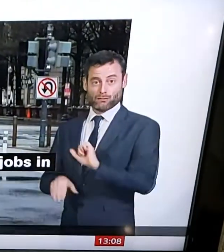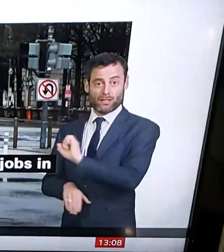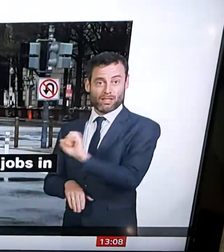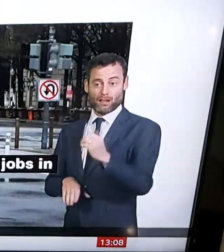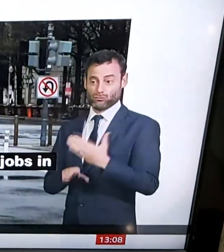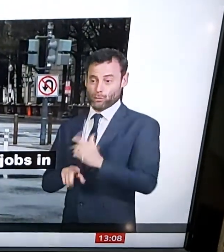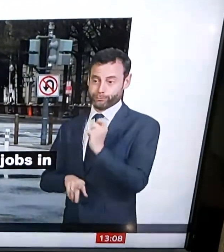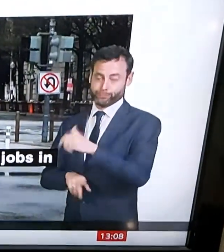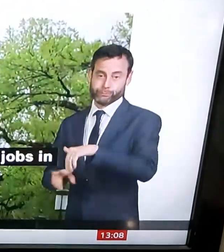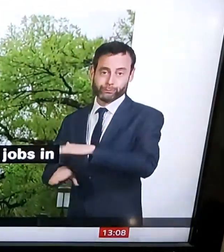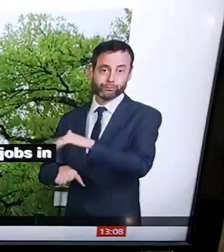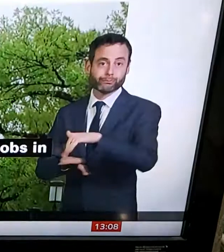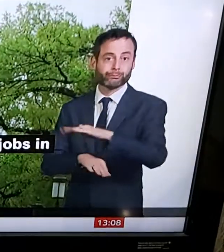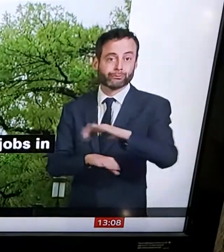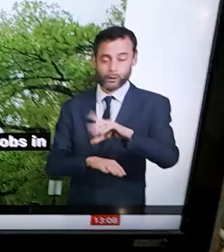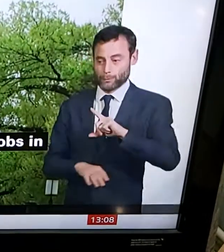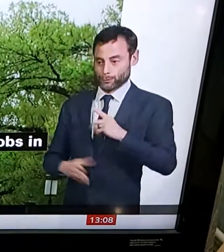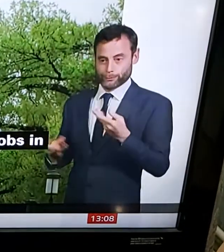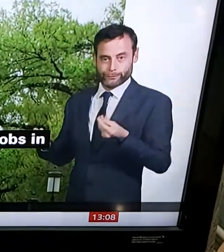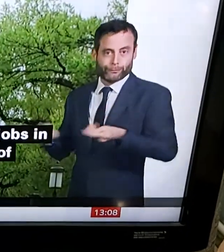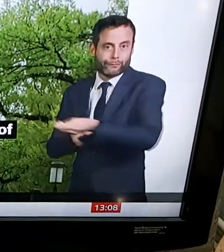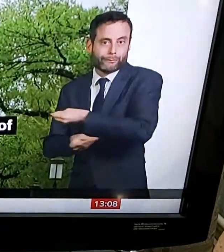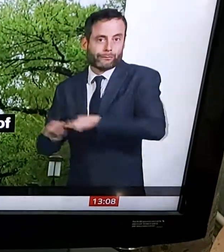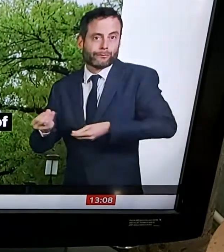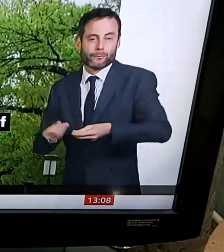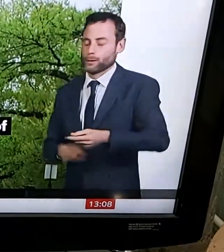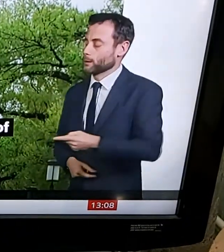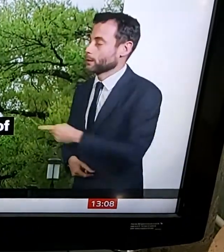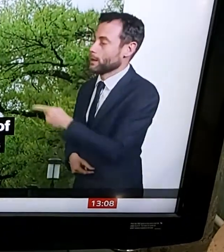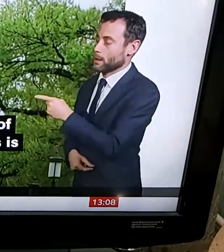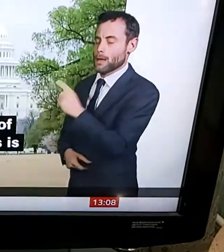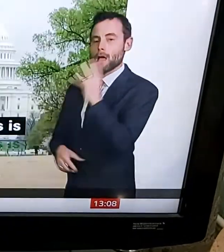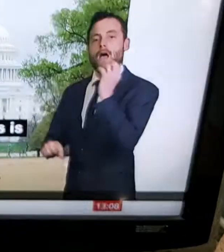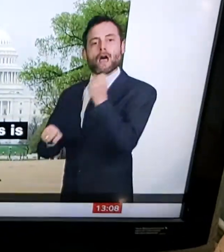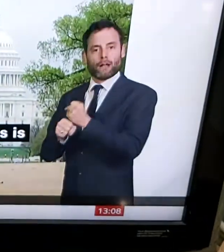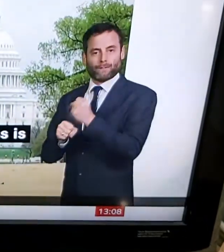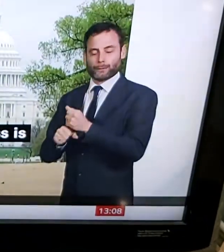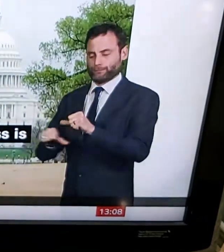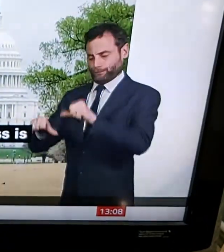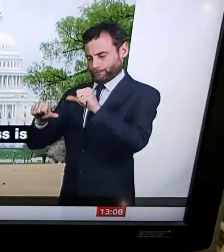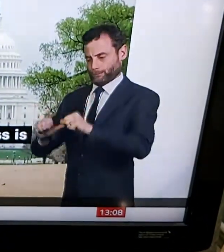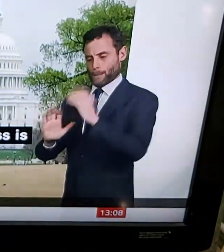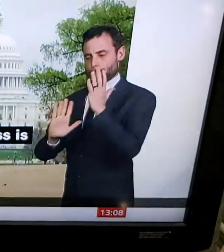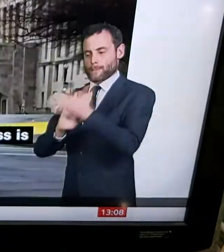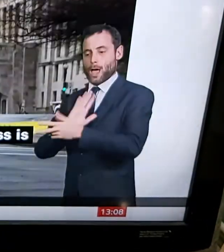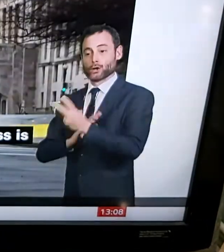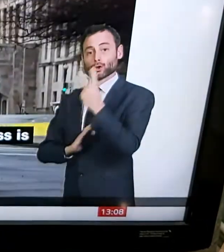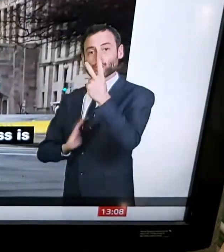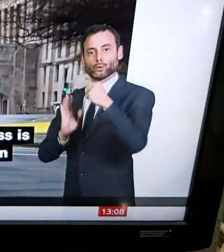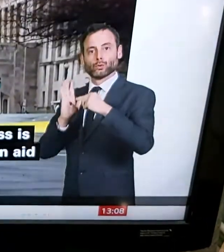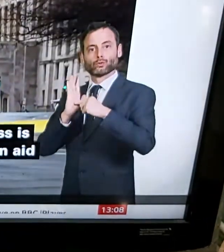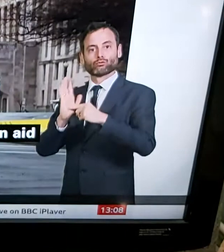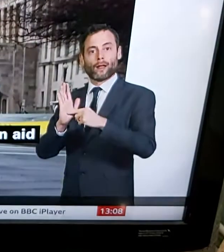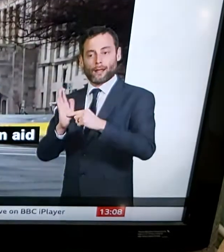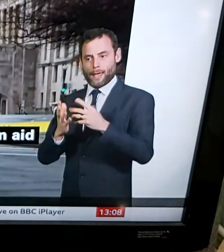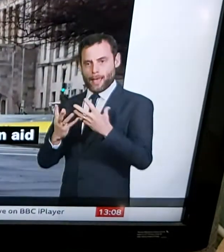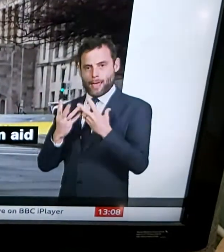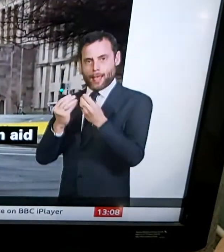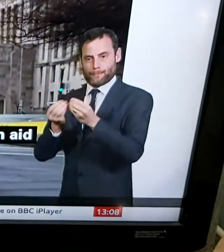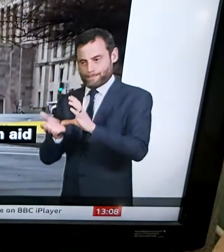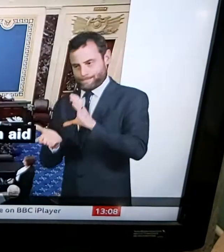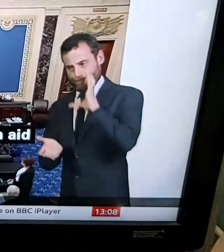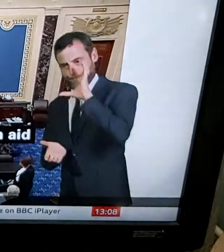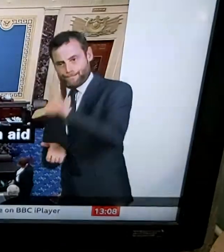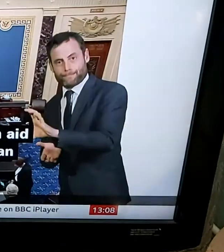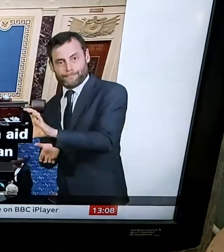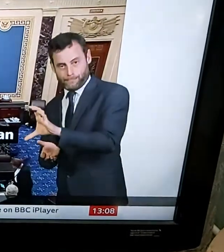political gridlock, Congress is finally passing a $2 trillion aid bill, the largest in American history, more than twice as big